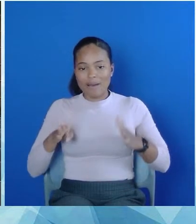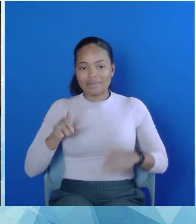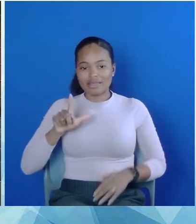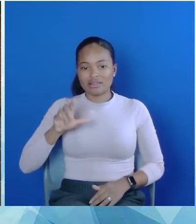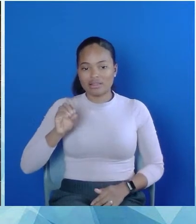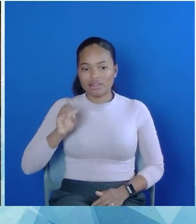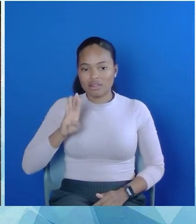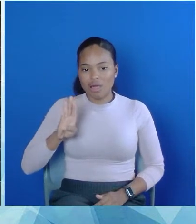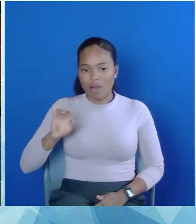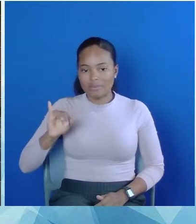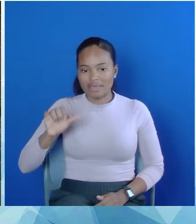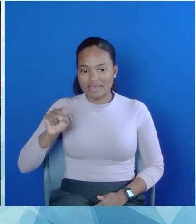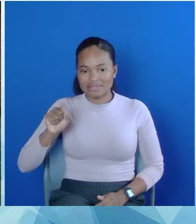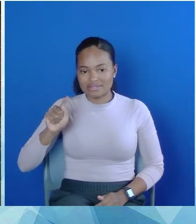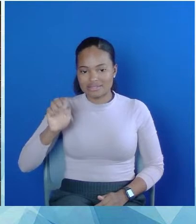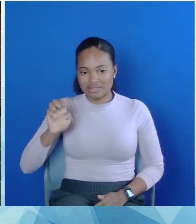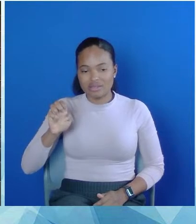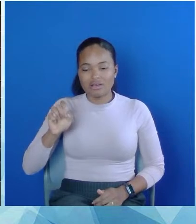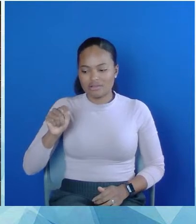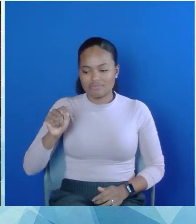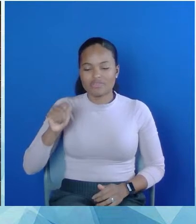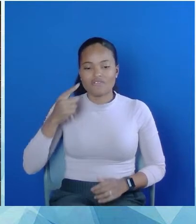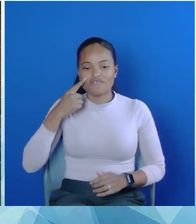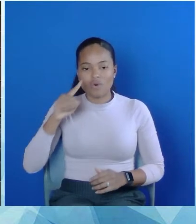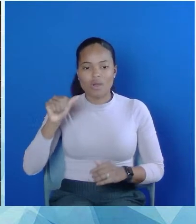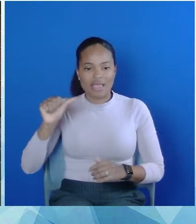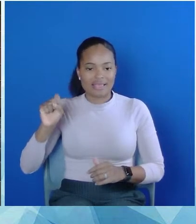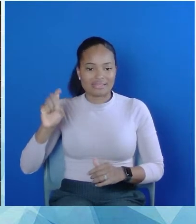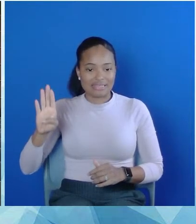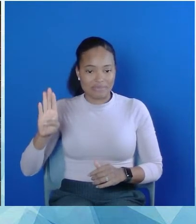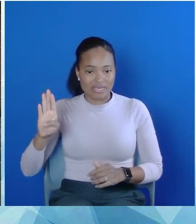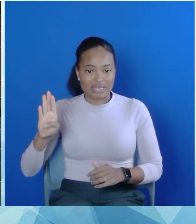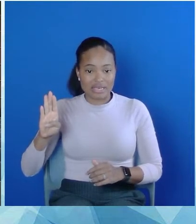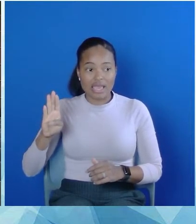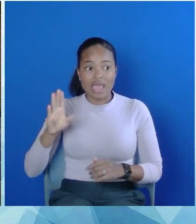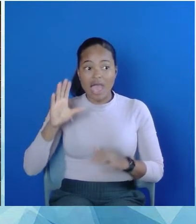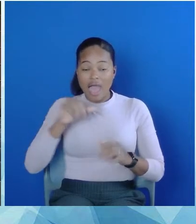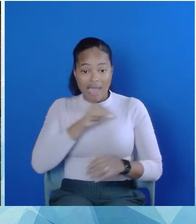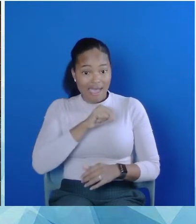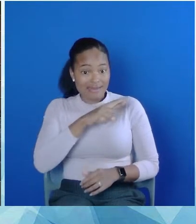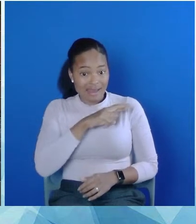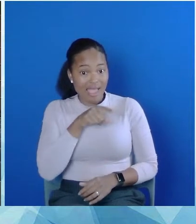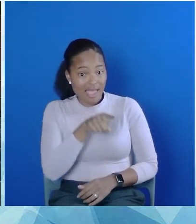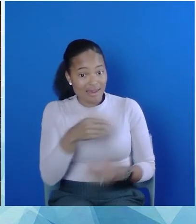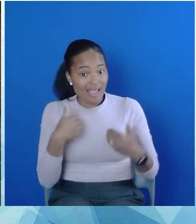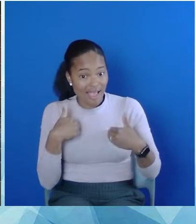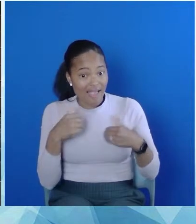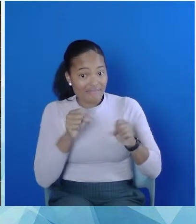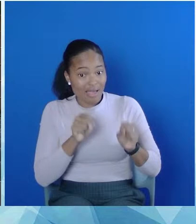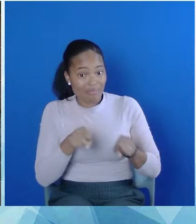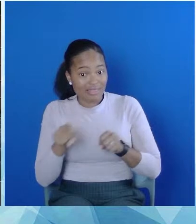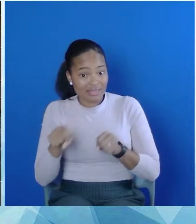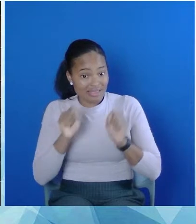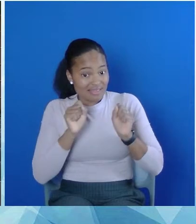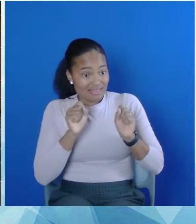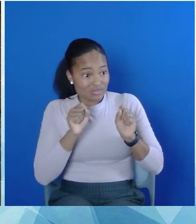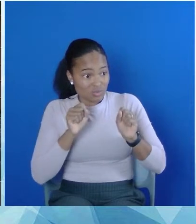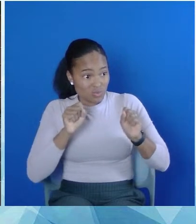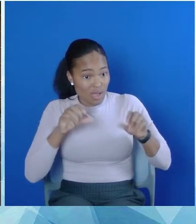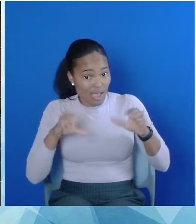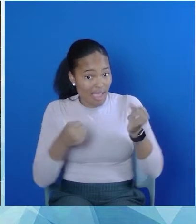ASDB, and then Annette, as the superintendent of ASDB, also has the ability to advocate. But